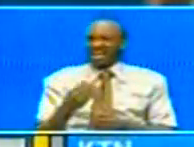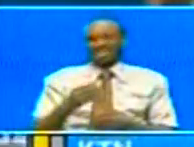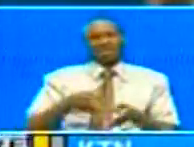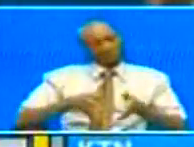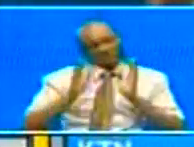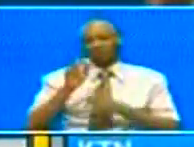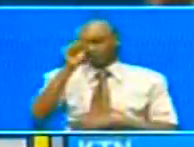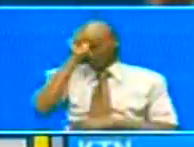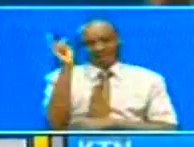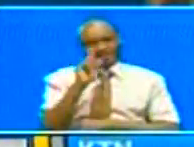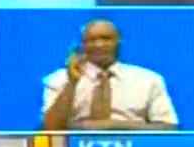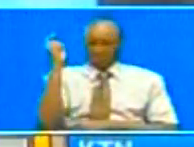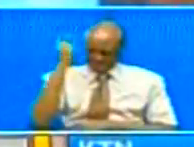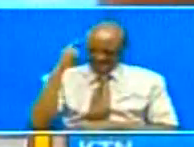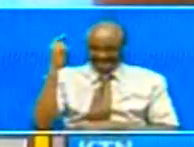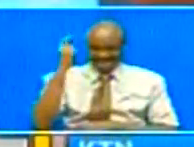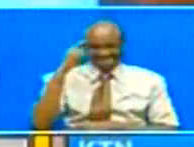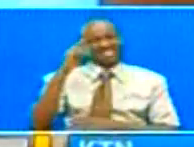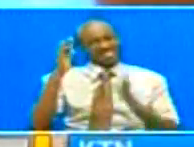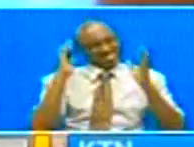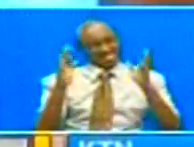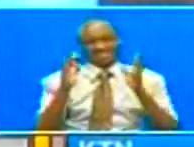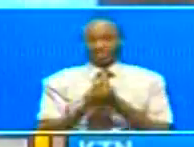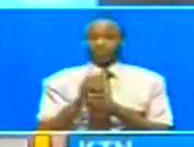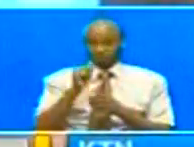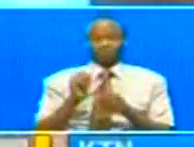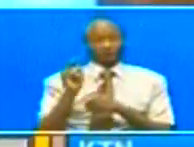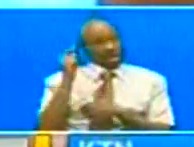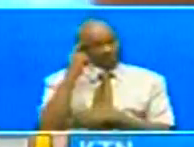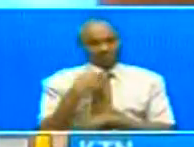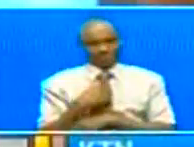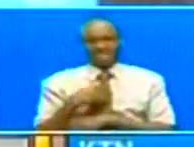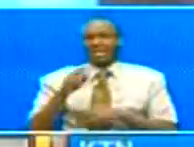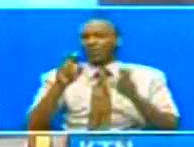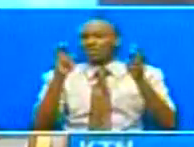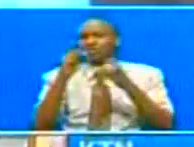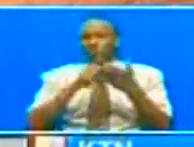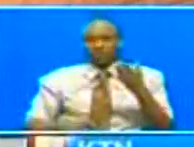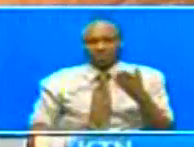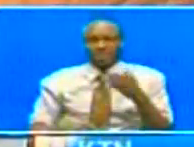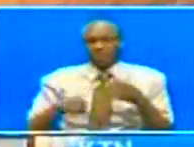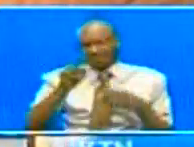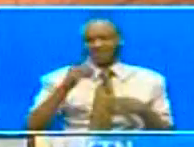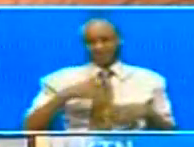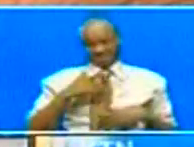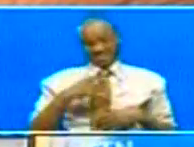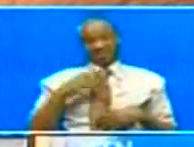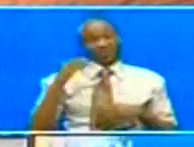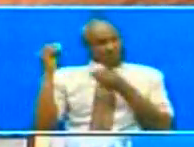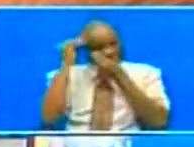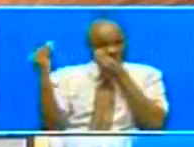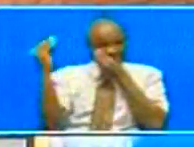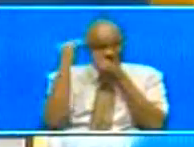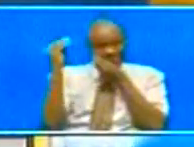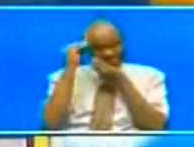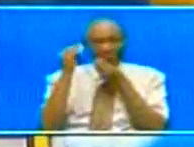fool. The mind is a very great thing that a child can have. So the issue is that you don't fill the mind, you